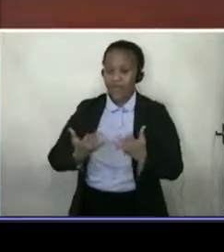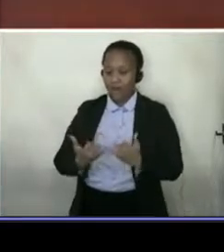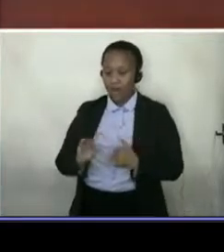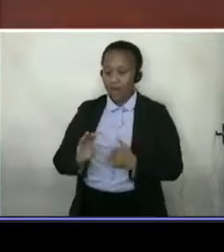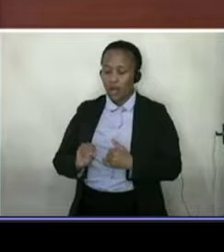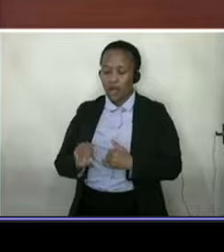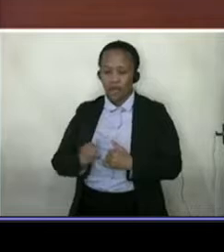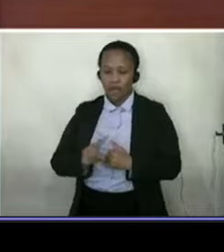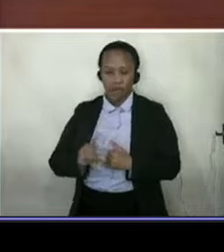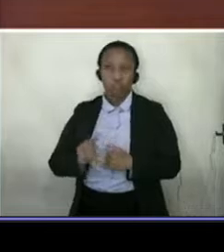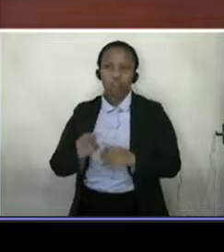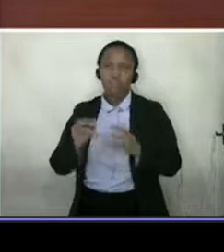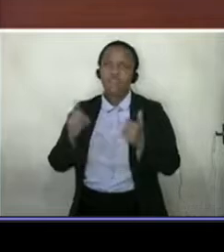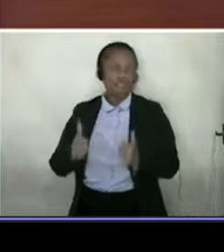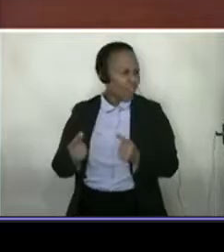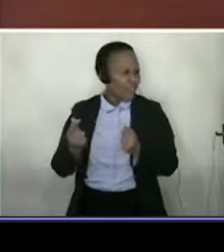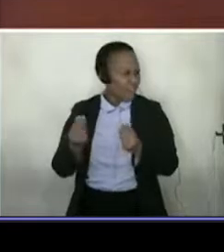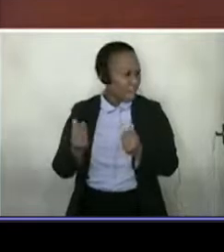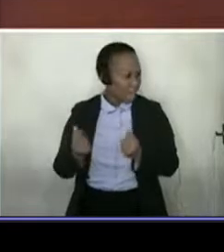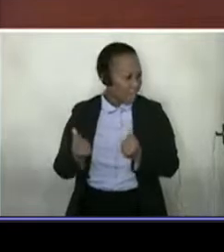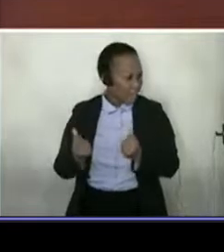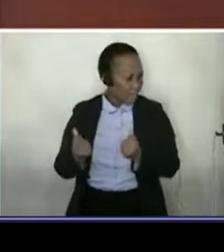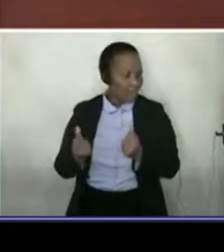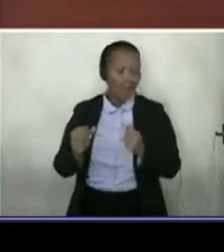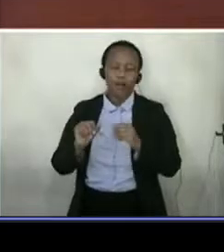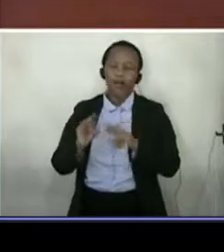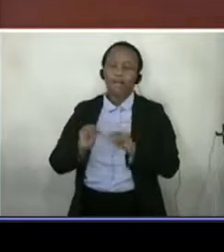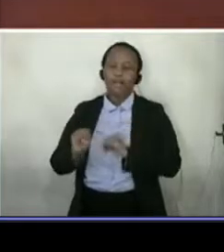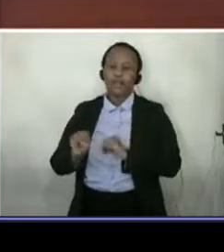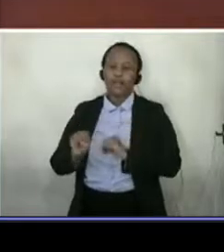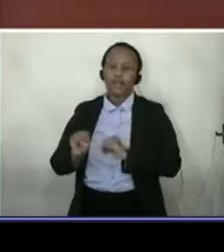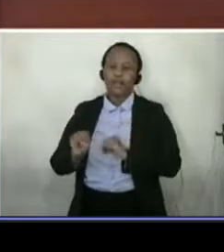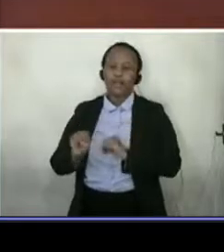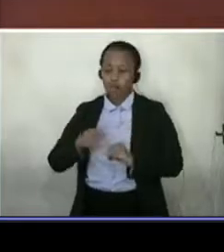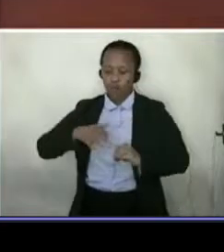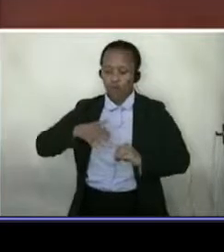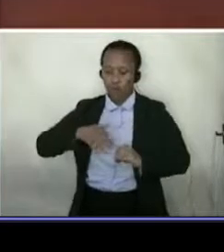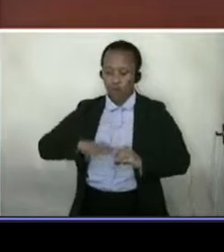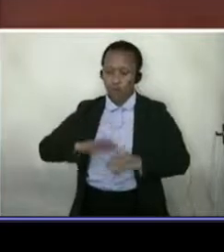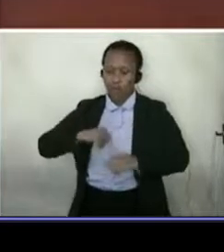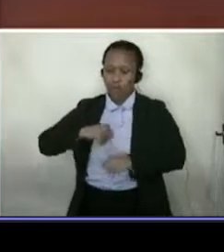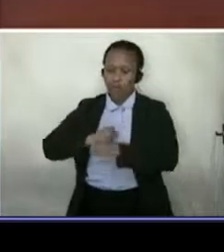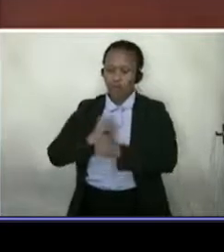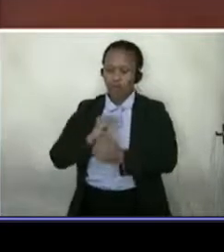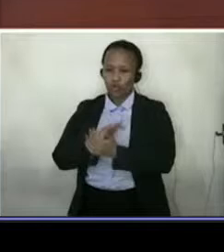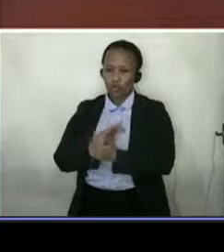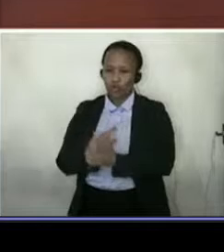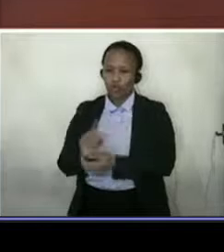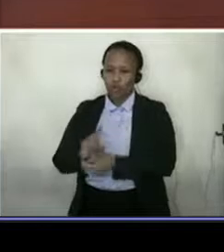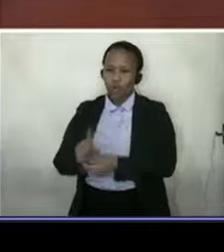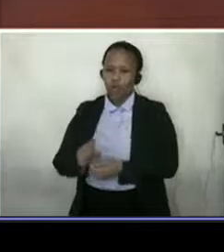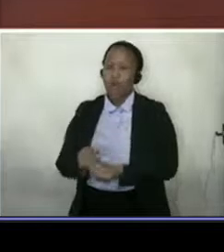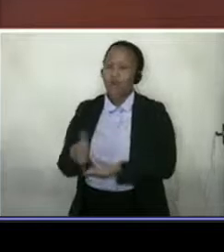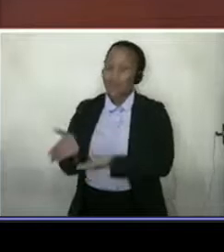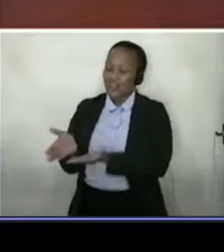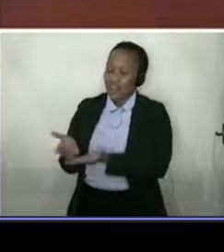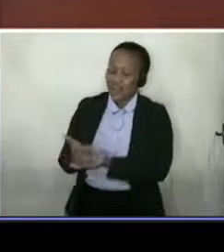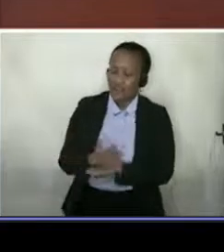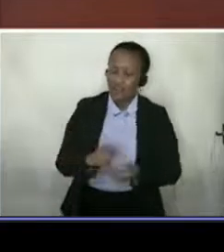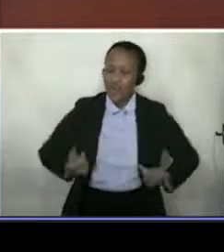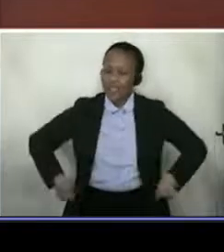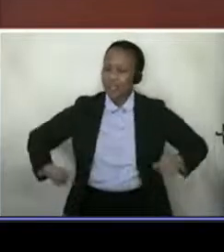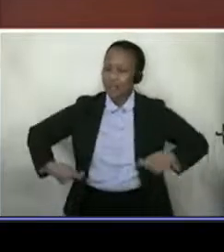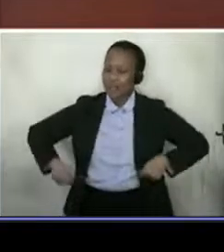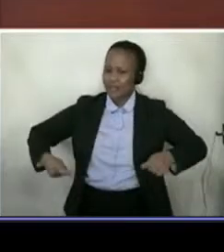management in national government and provincial governments to ensure that all revenue expenditure, assets, liabilities of government